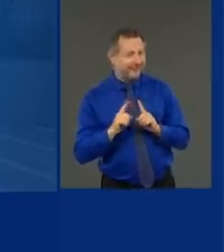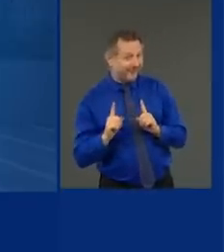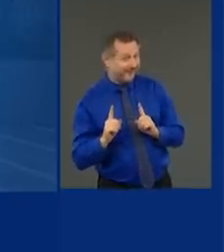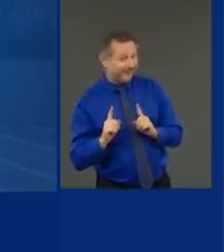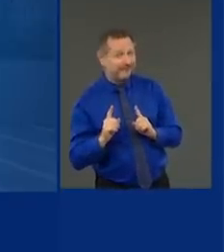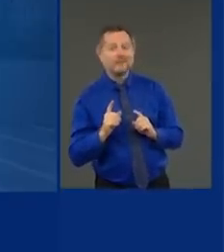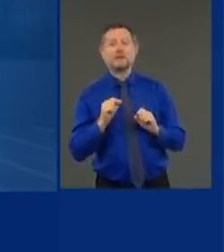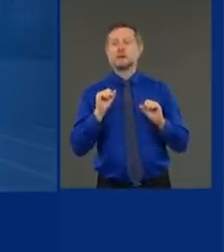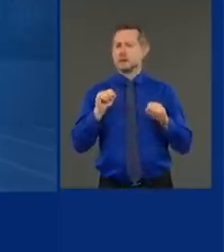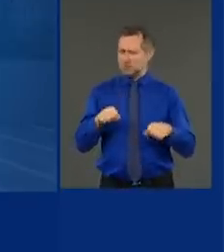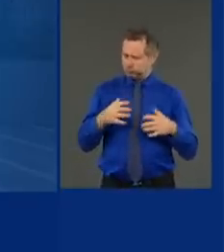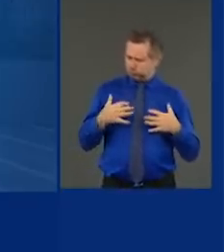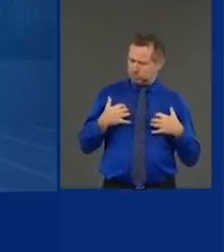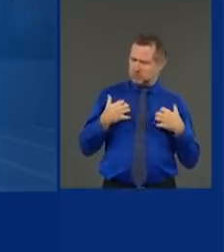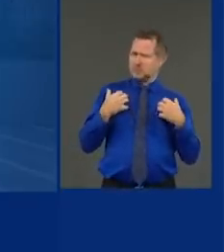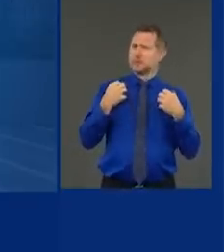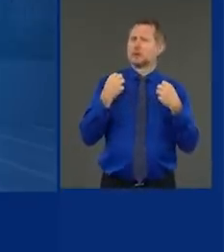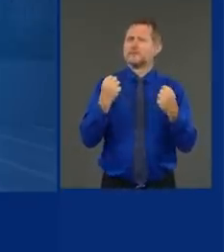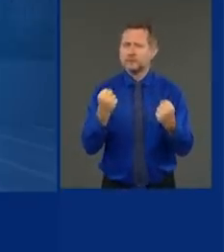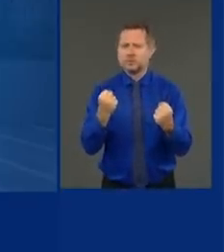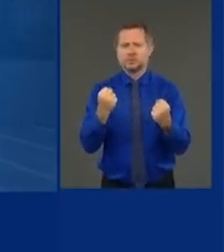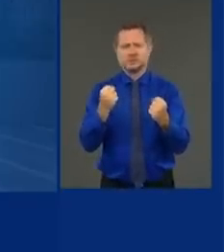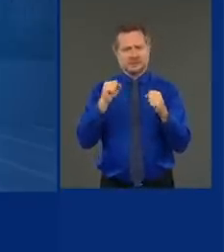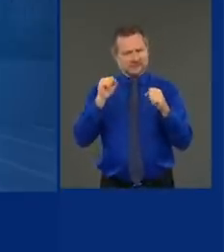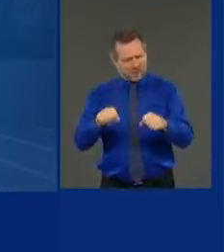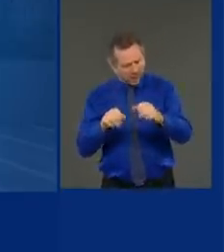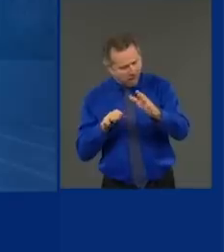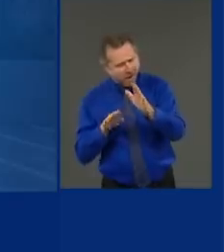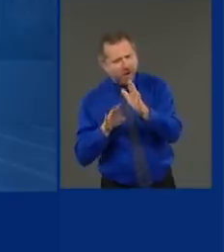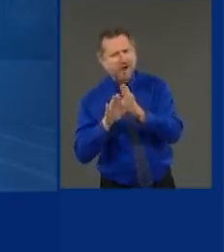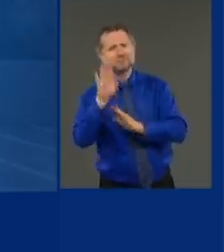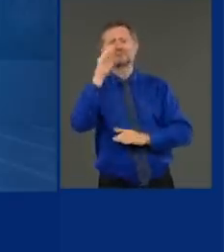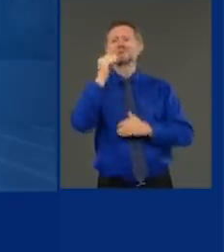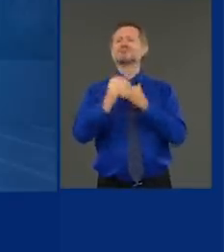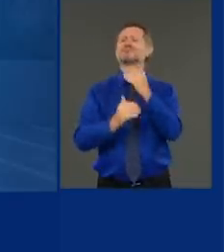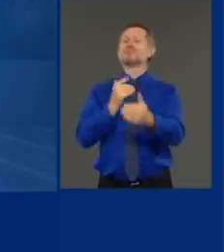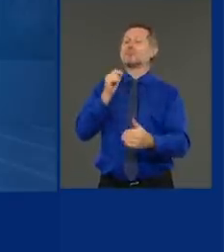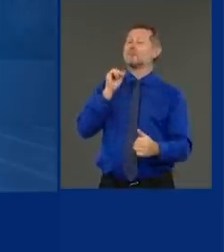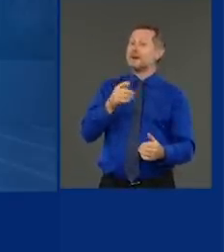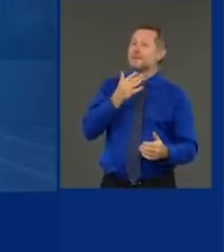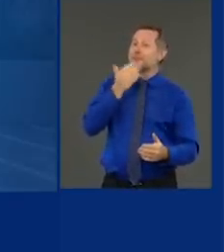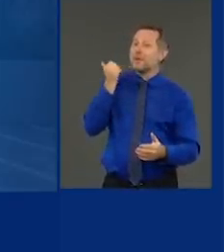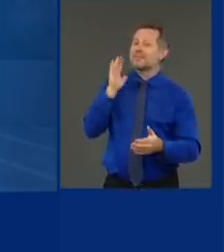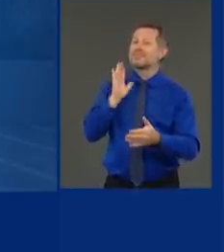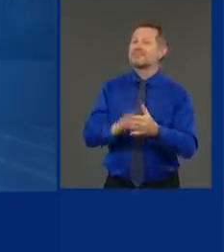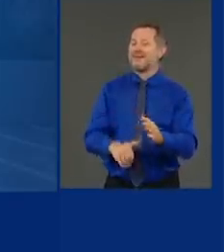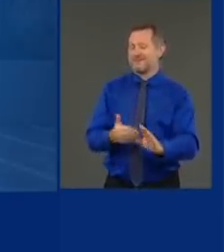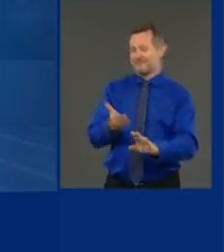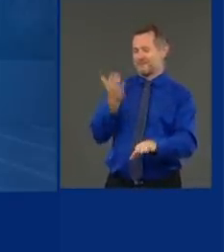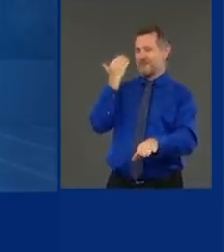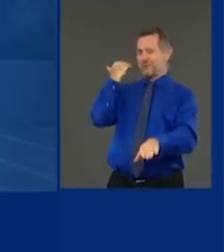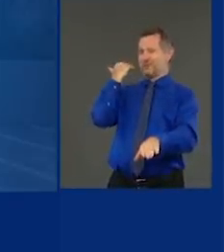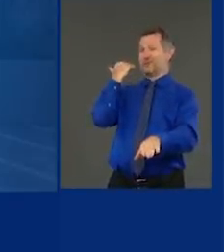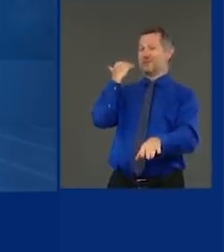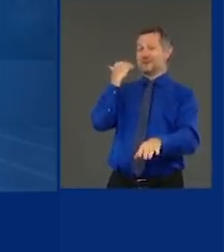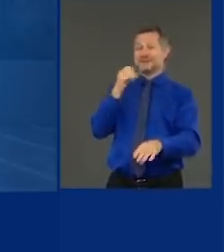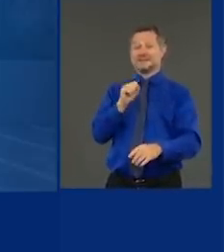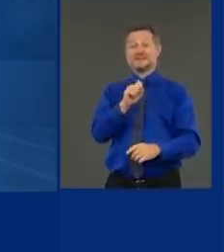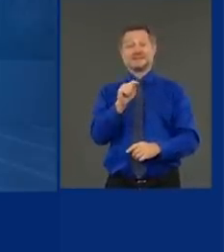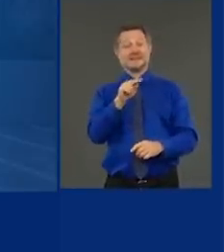up. We can build back, and we can build back better. St. Nicholas is